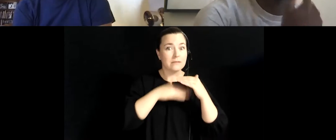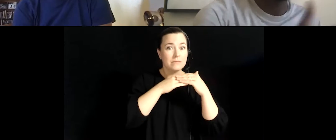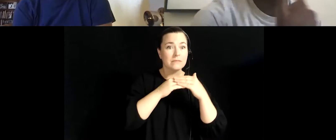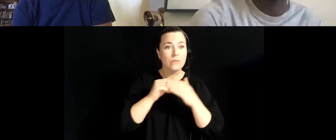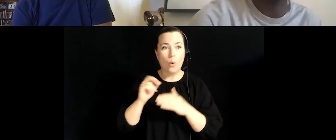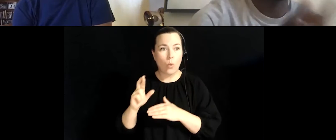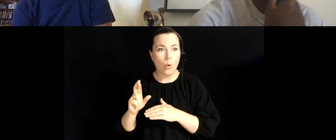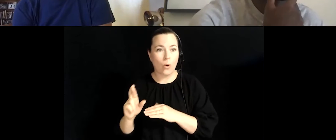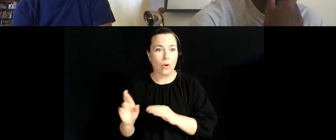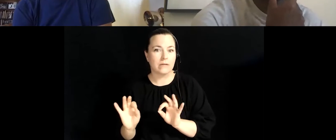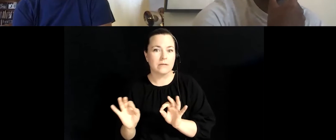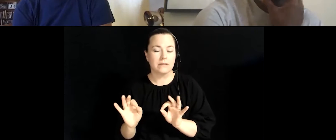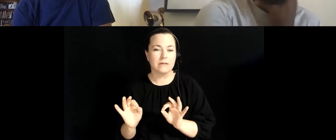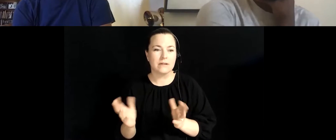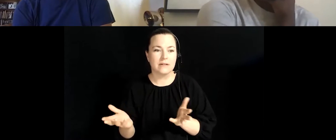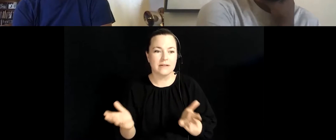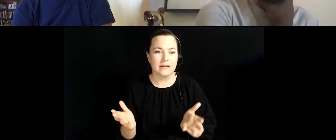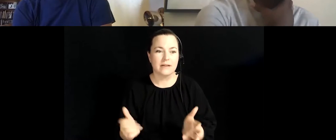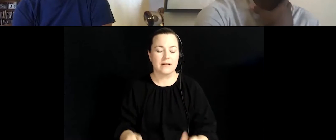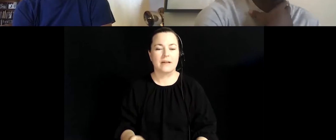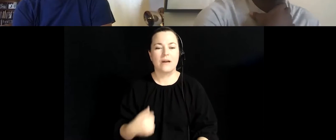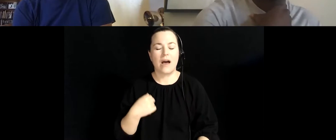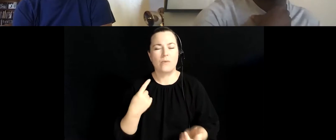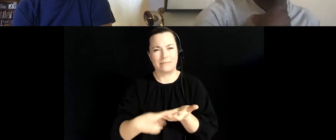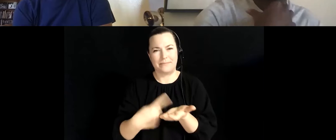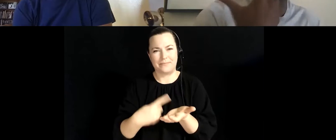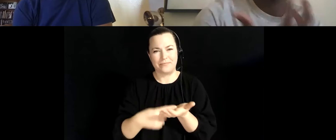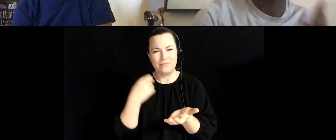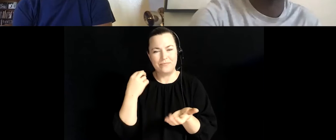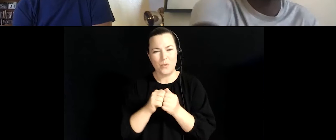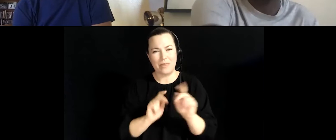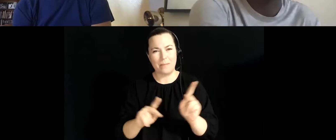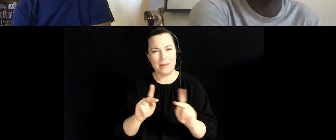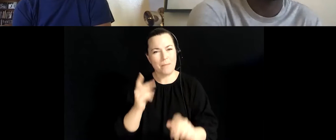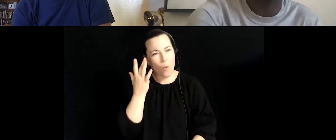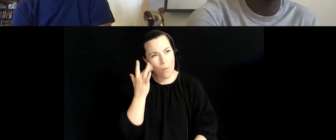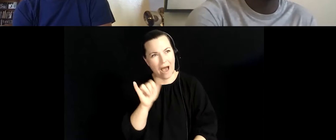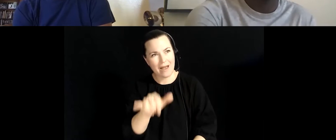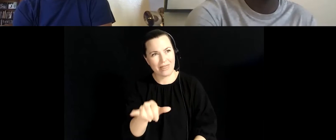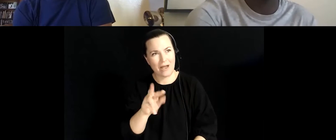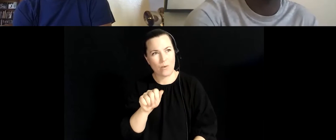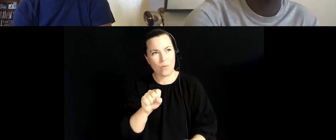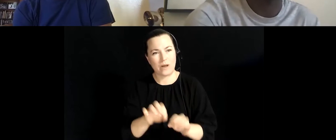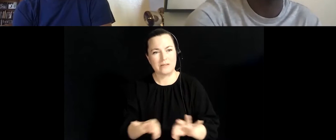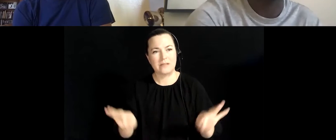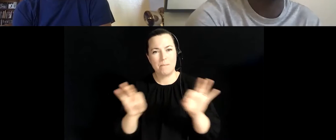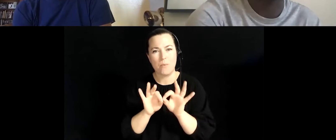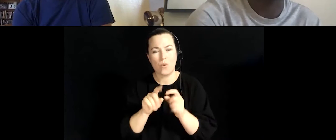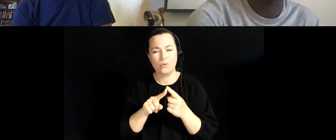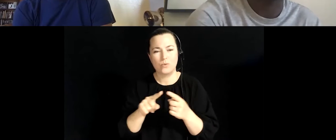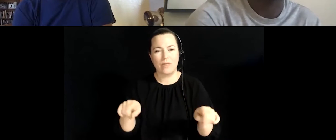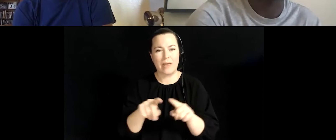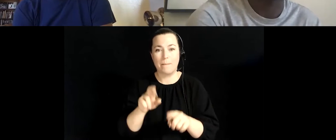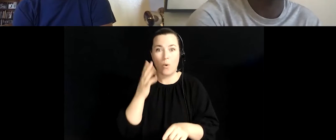And as I was speaking to people about why that was important to them, or why that was in them, I was